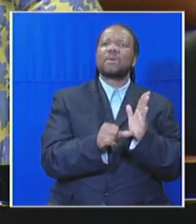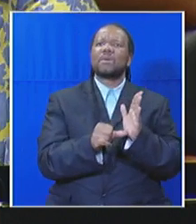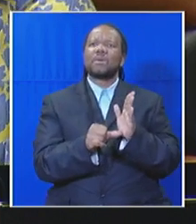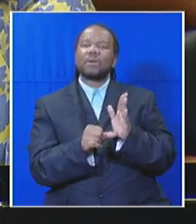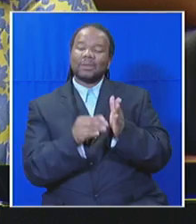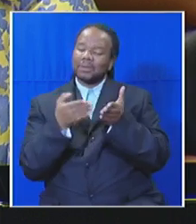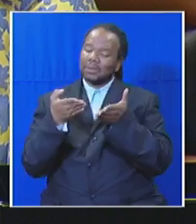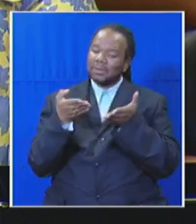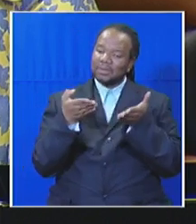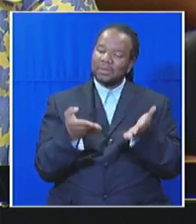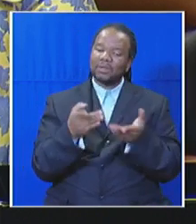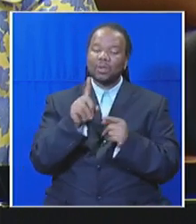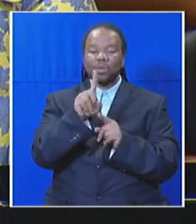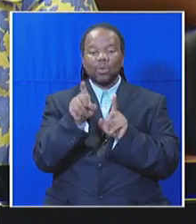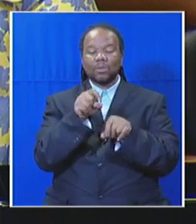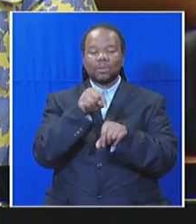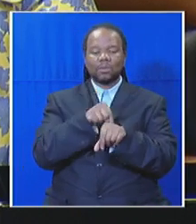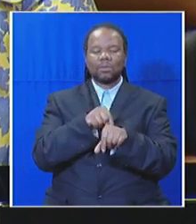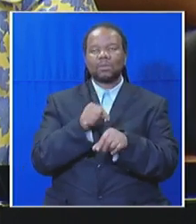of this question session.